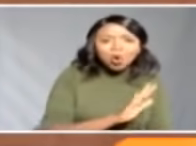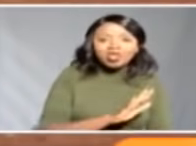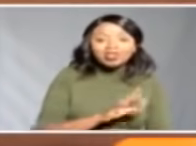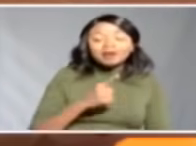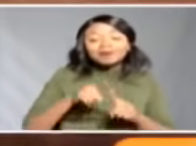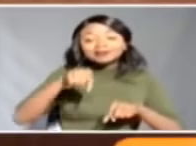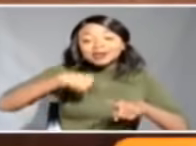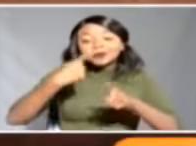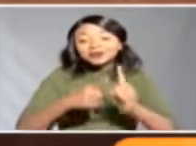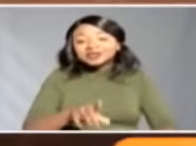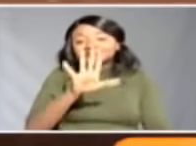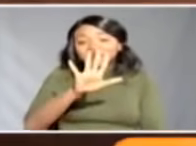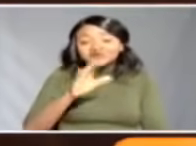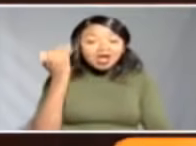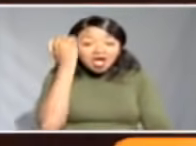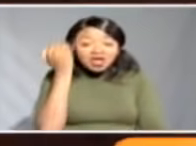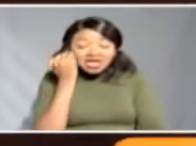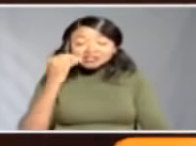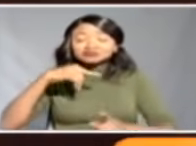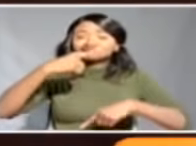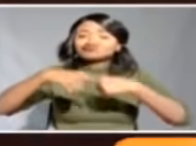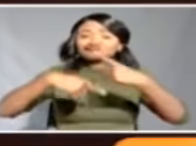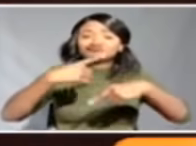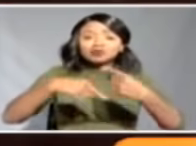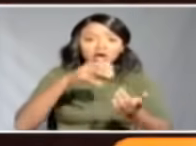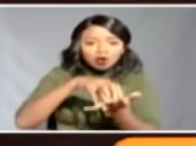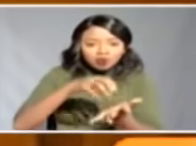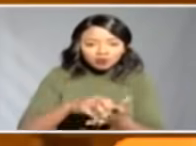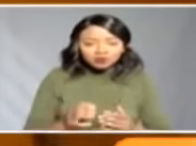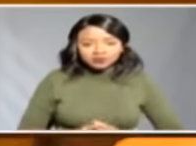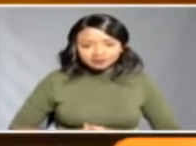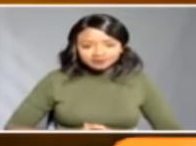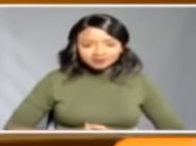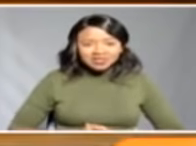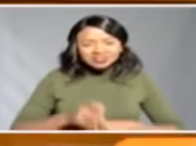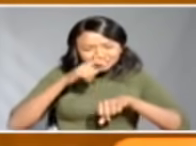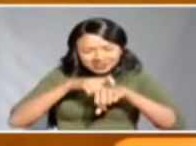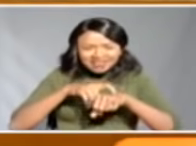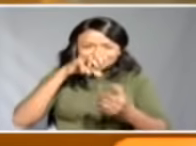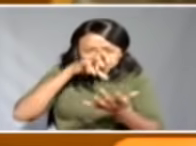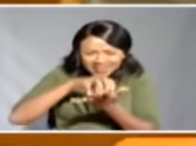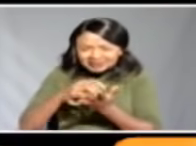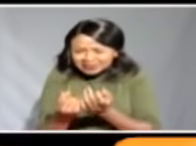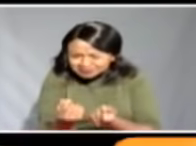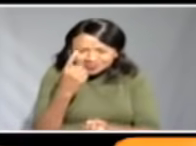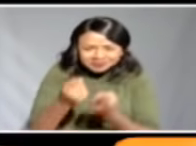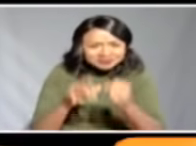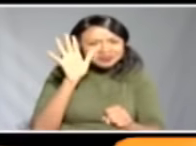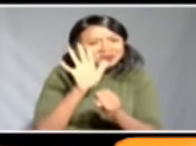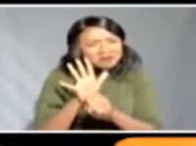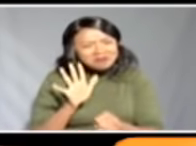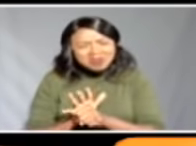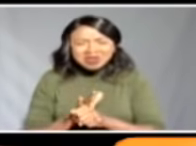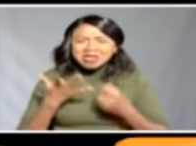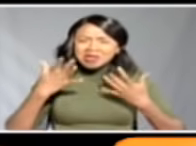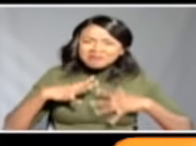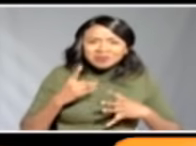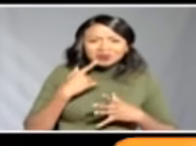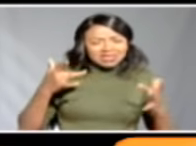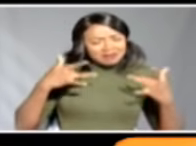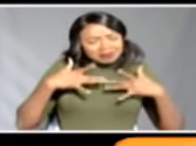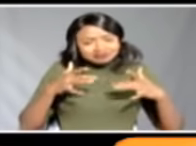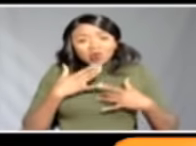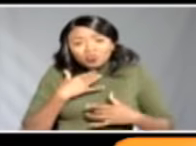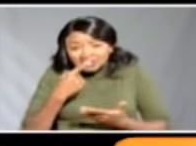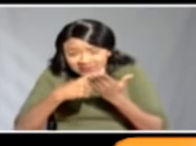in court. We came across many cases when we were working on this story. Some of the victims declined to speak